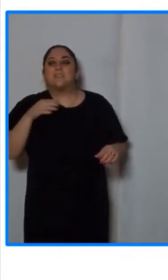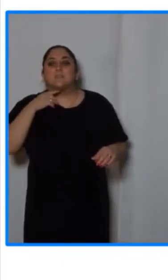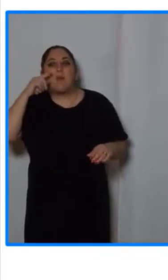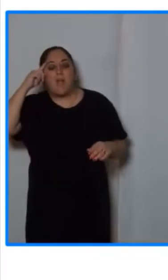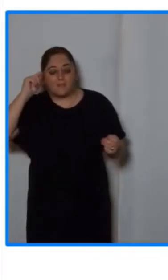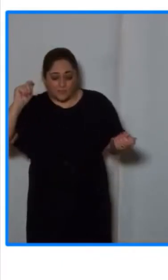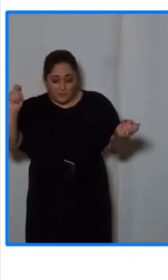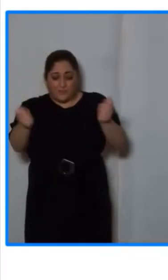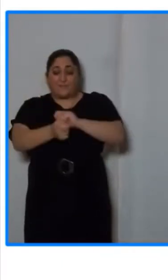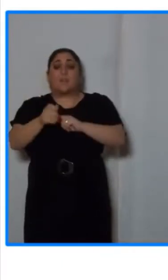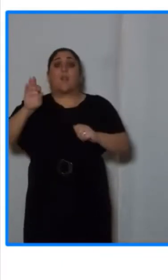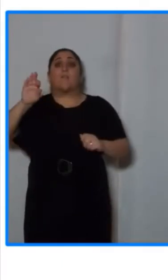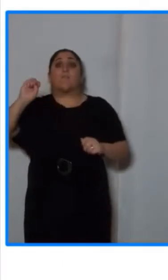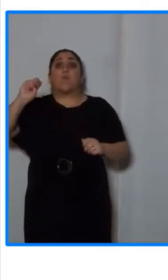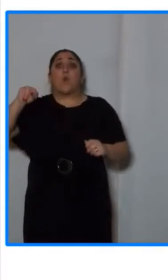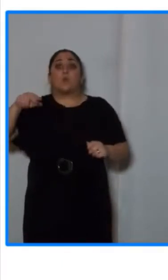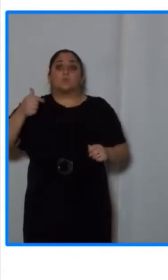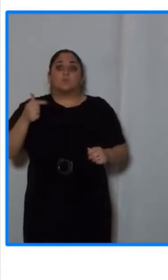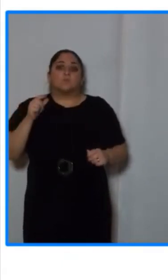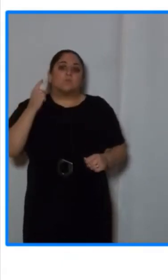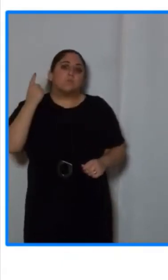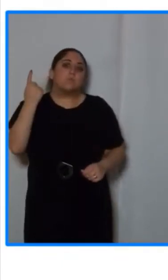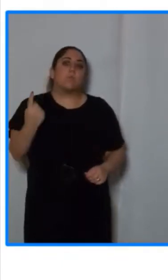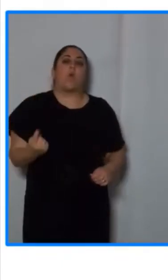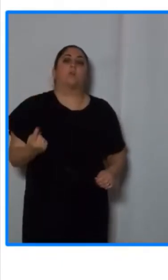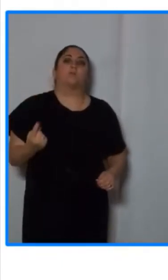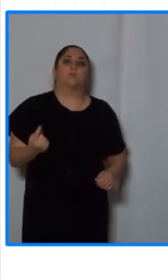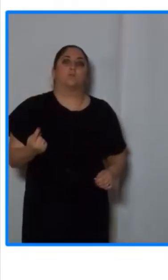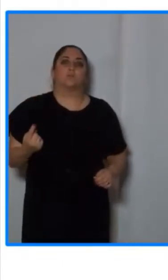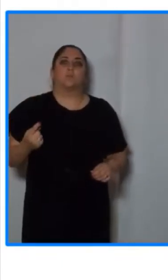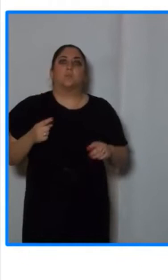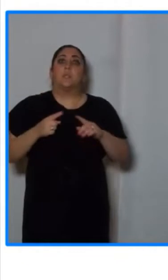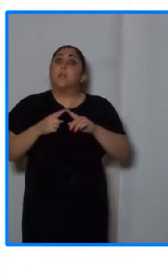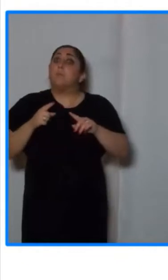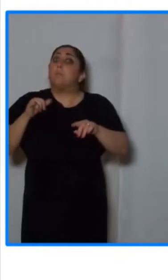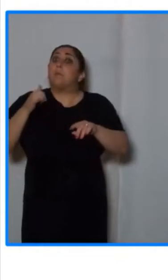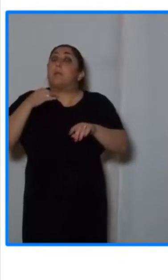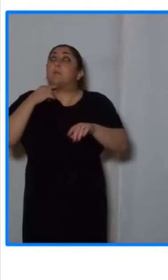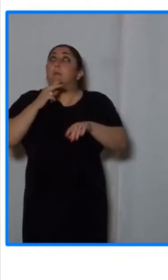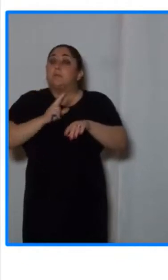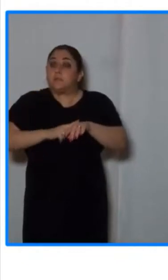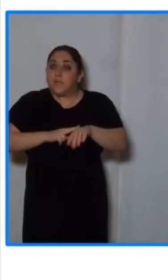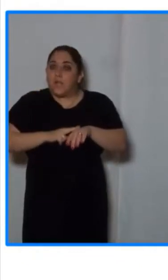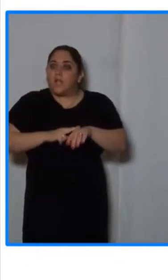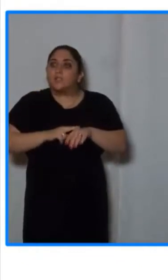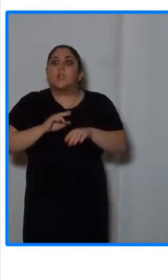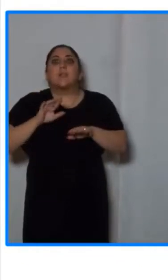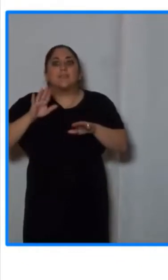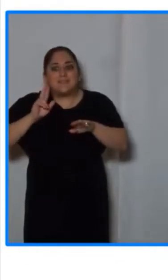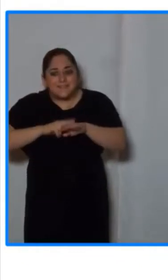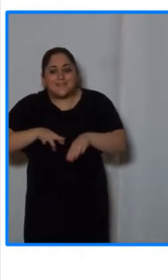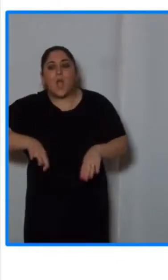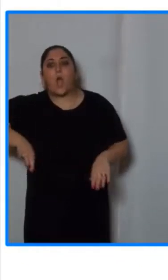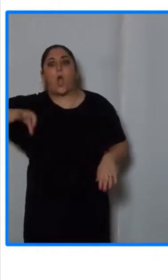the browser settings, but in the same time, you should allow people to change the font size themselves, should they want to.